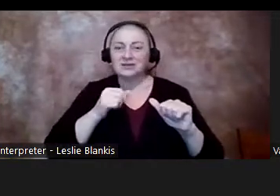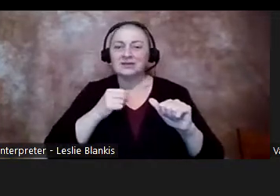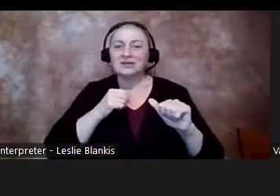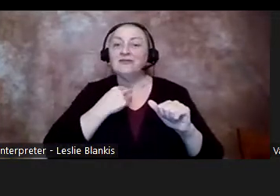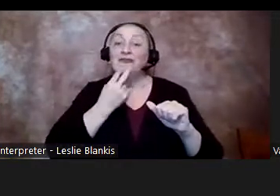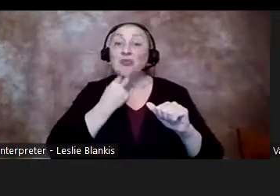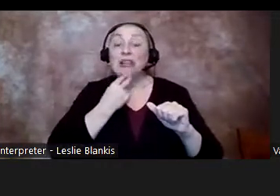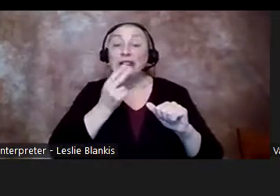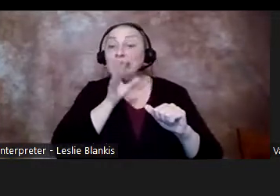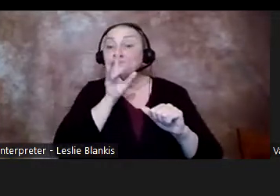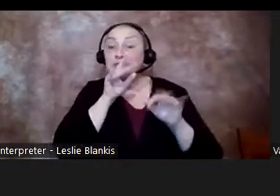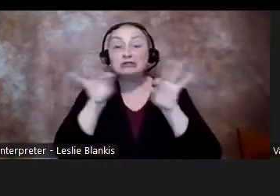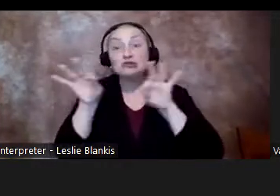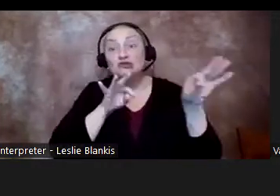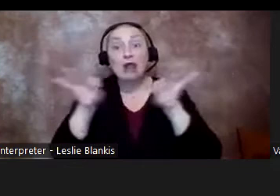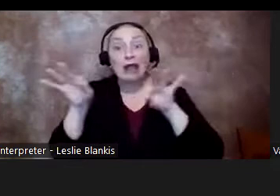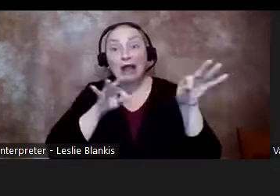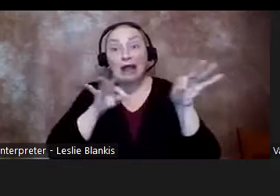describe what we are doing here.